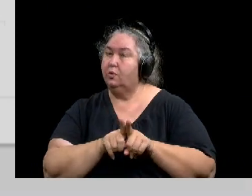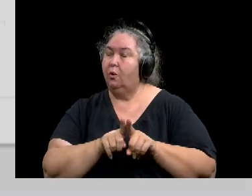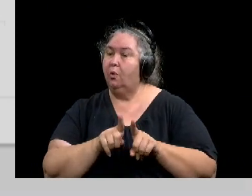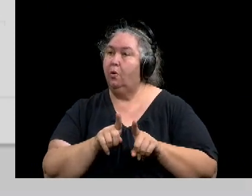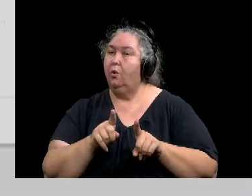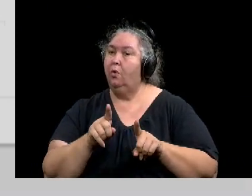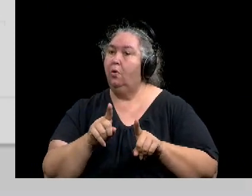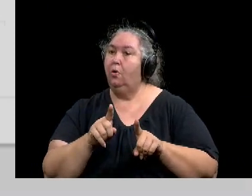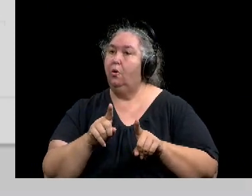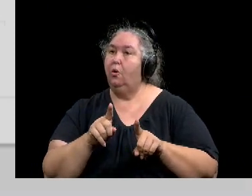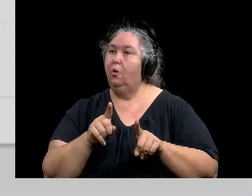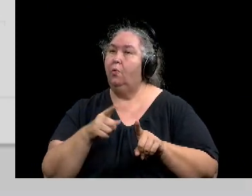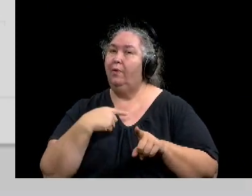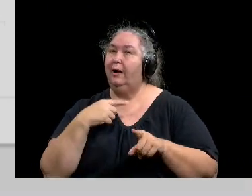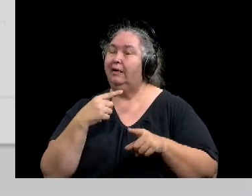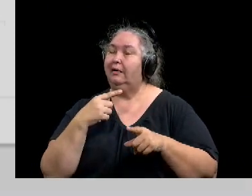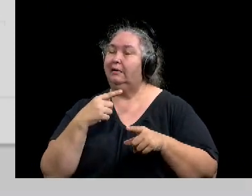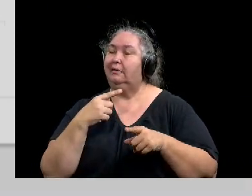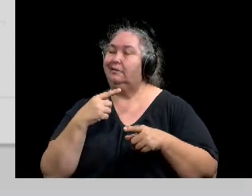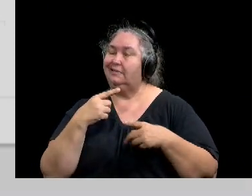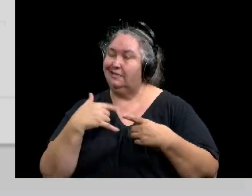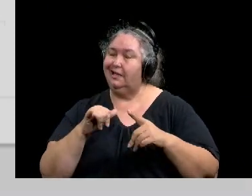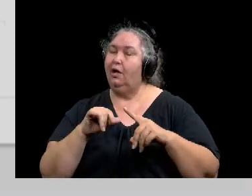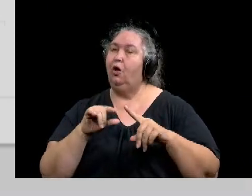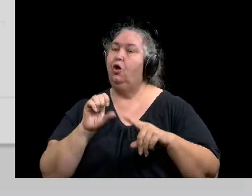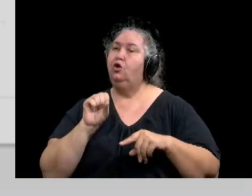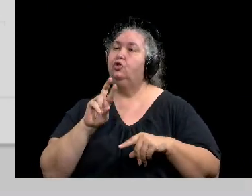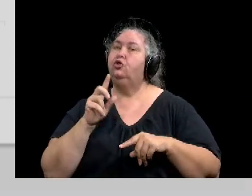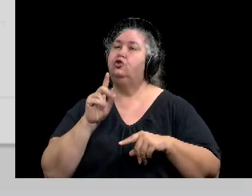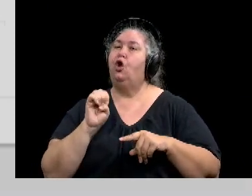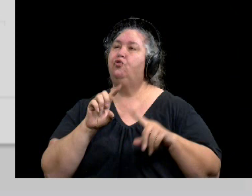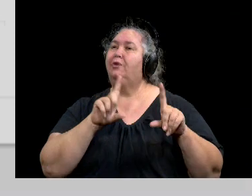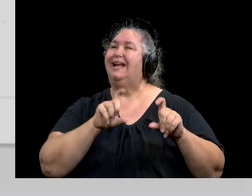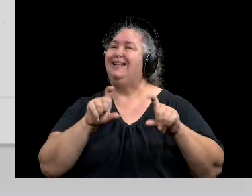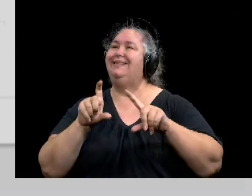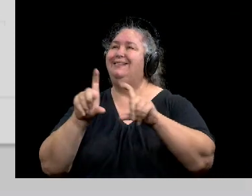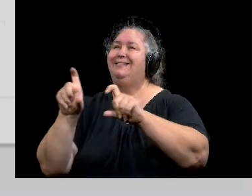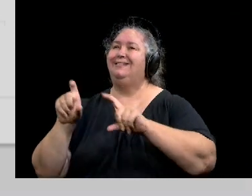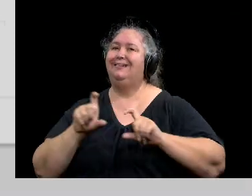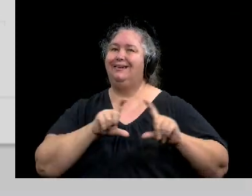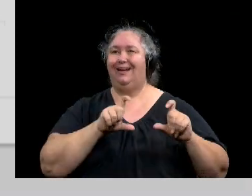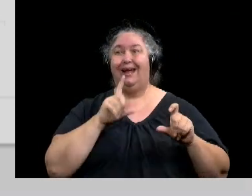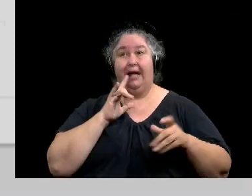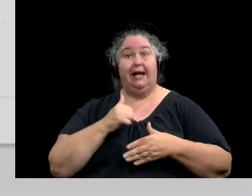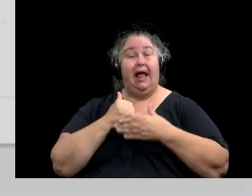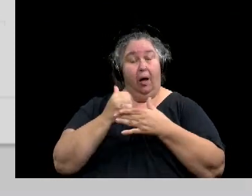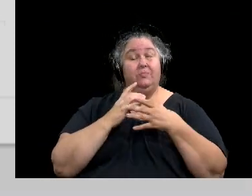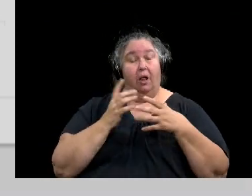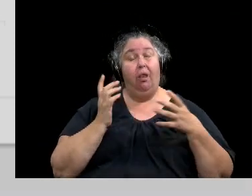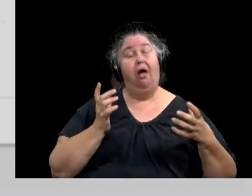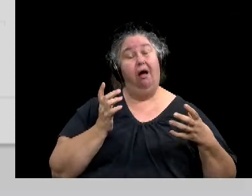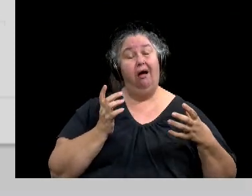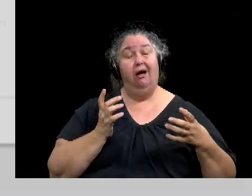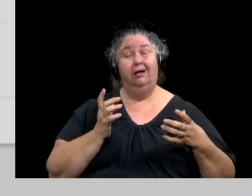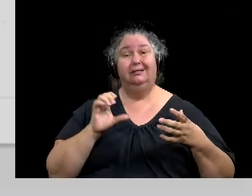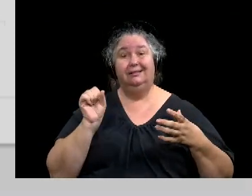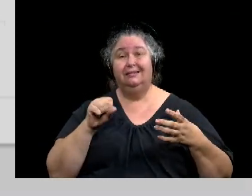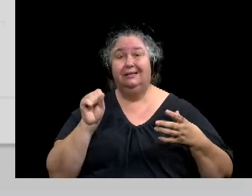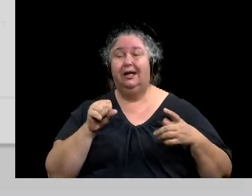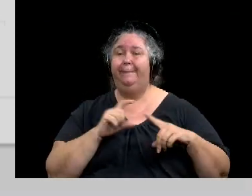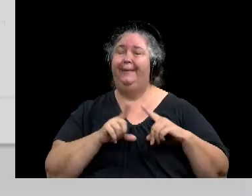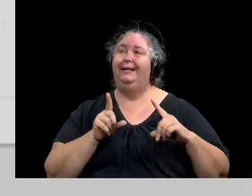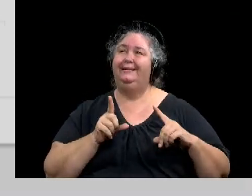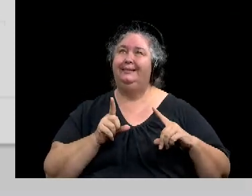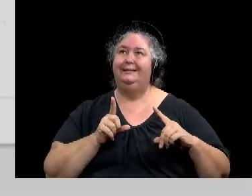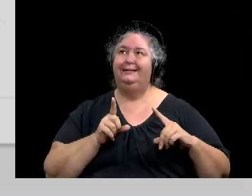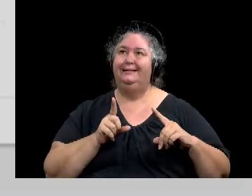in the midst of our surge testing. So this reflects that while our surge testing has helped a great deal, it's not